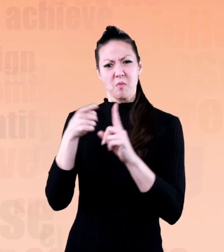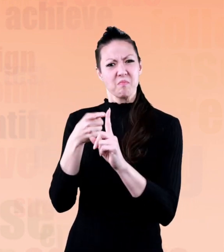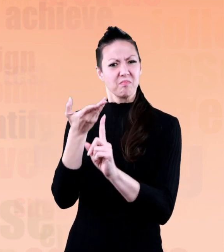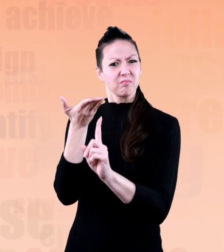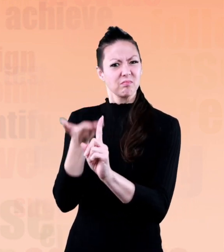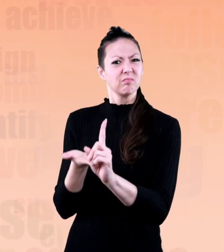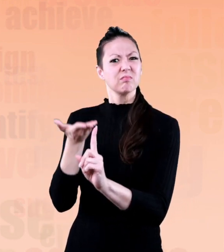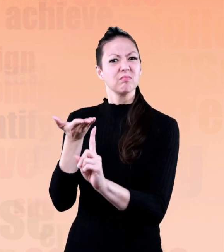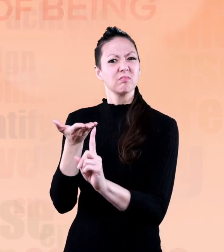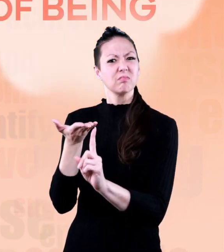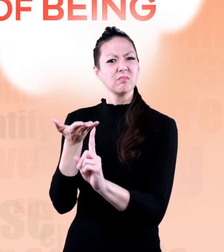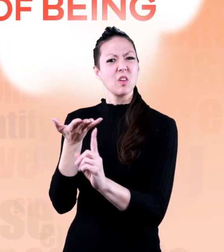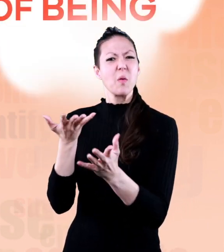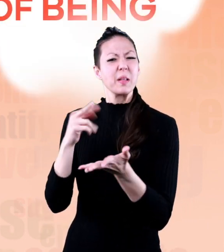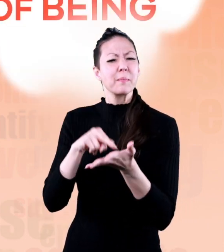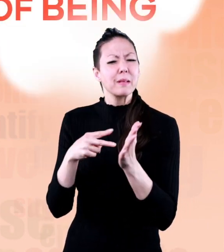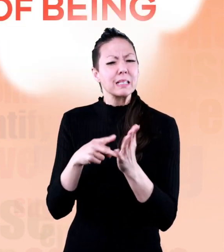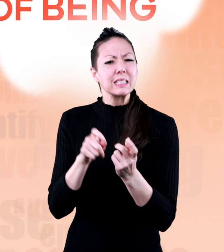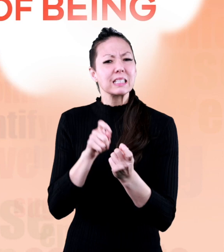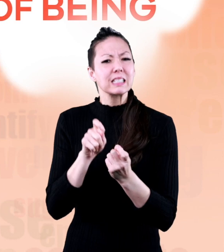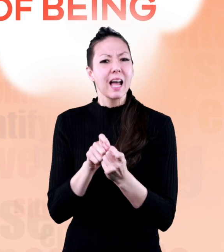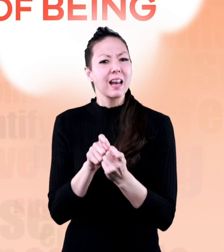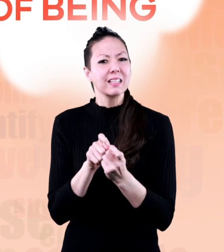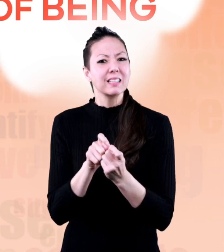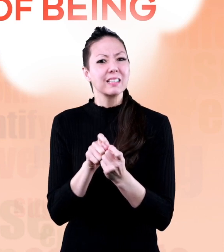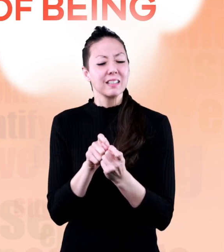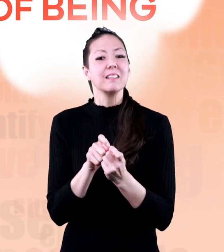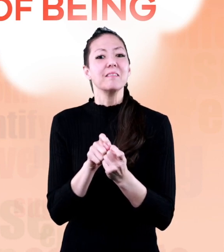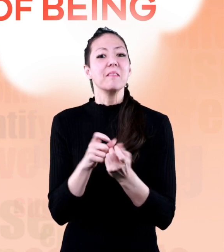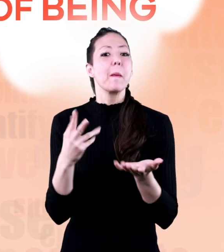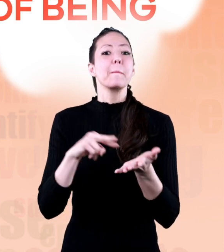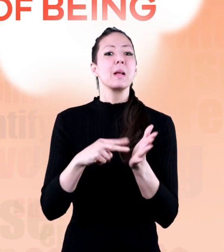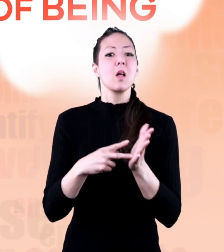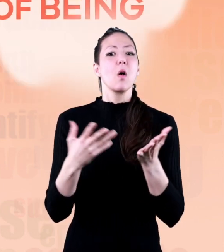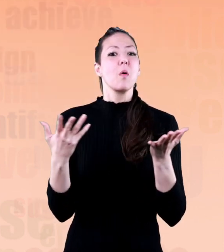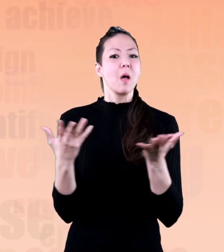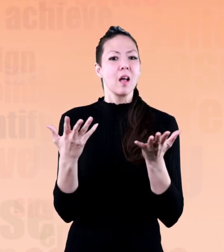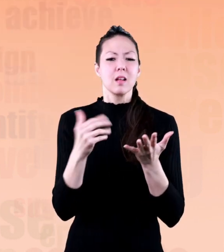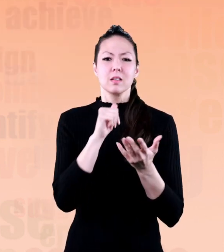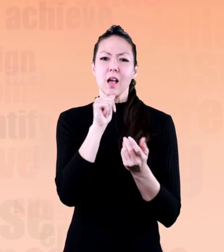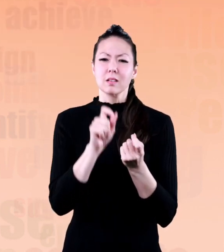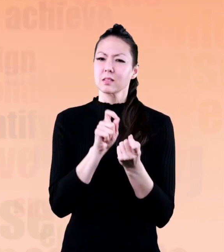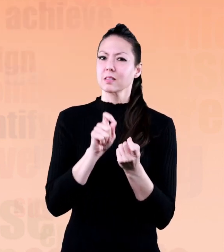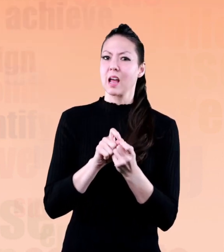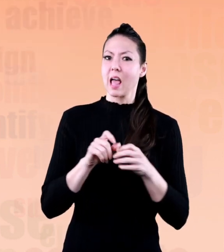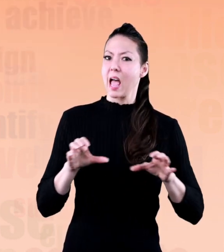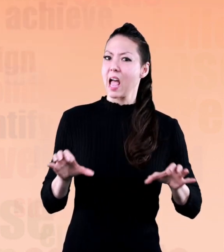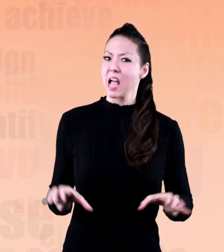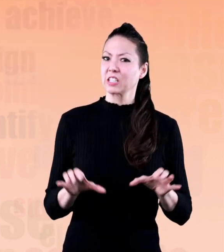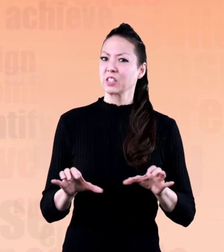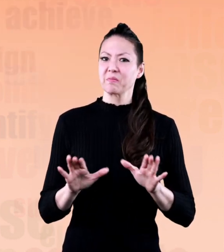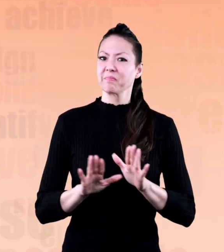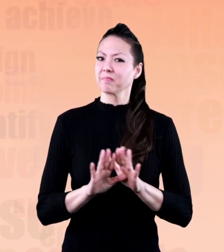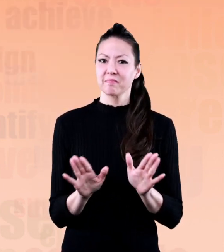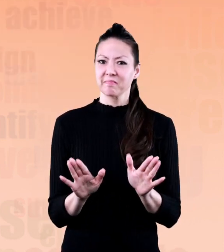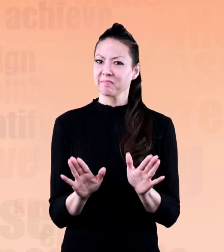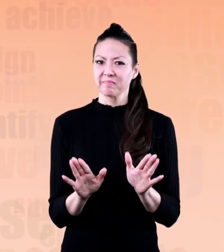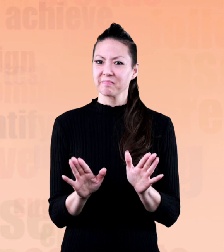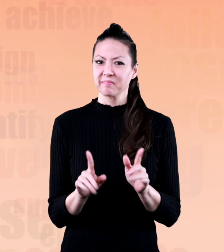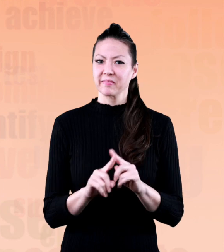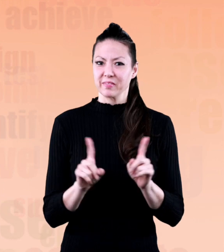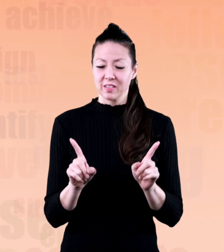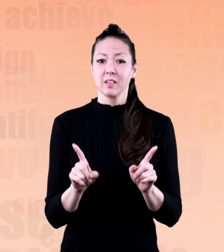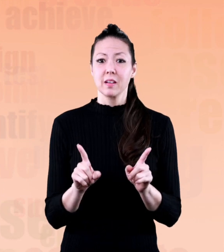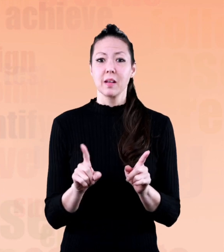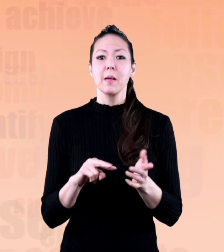state of being. But what does that mean exactly? Well, a state of being isn't exactly an